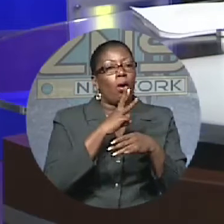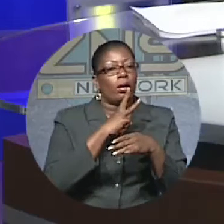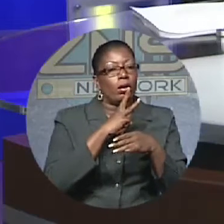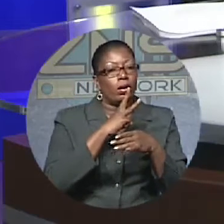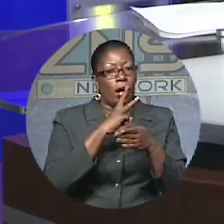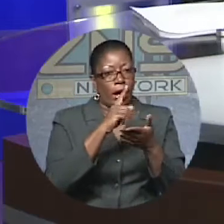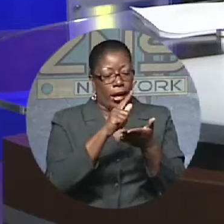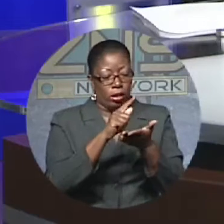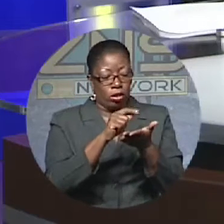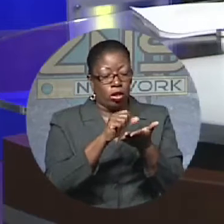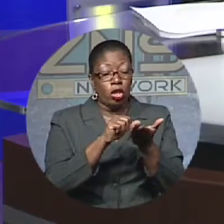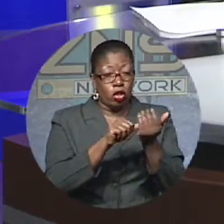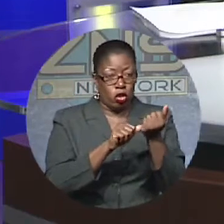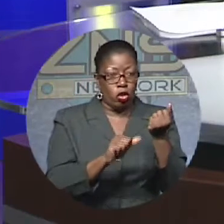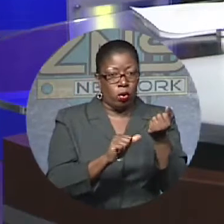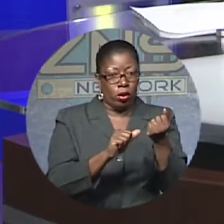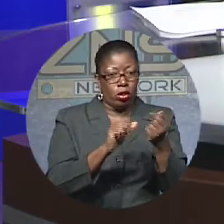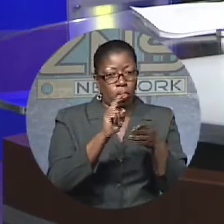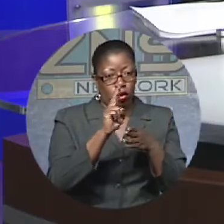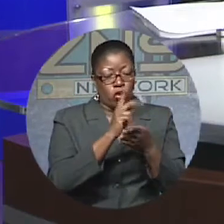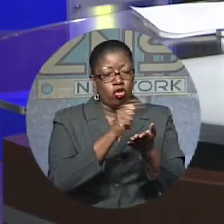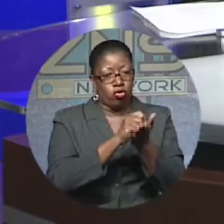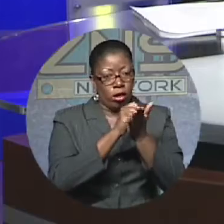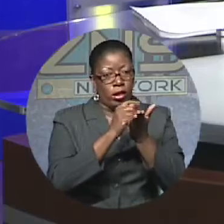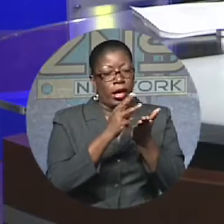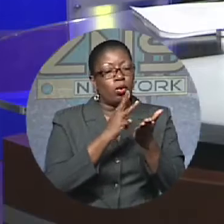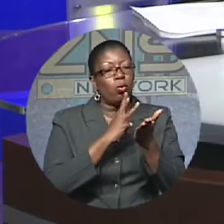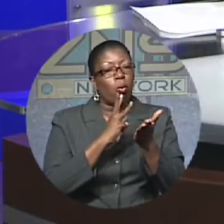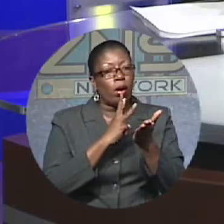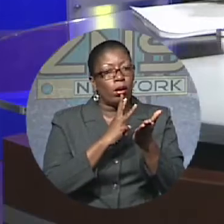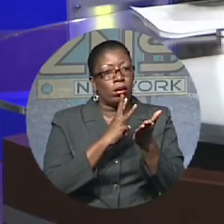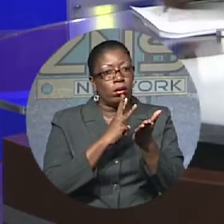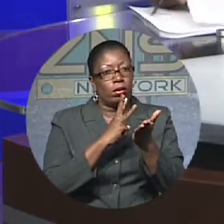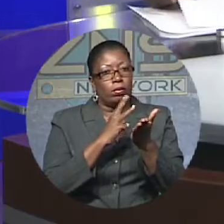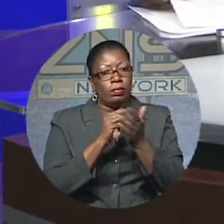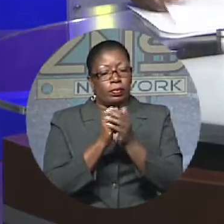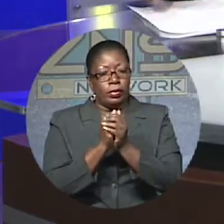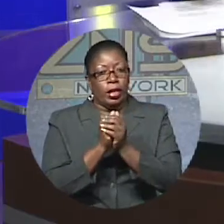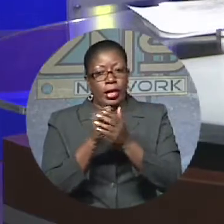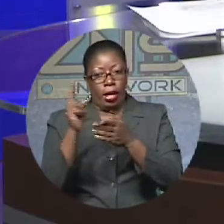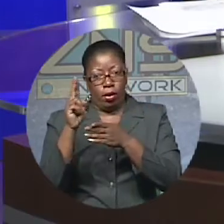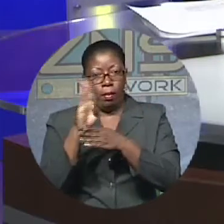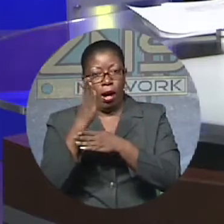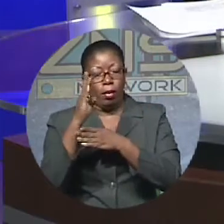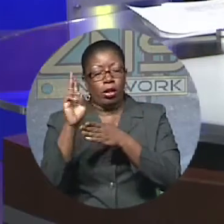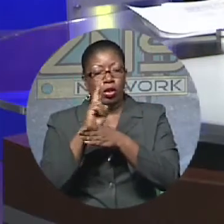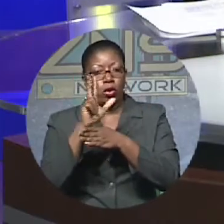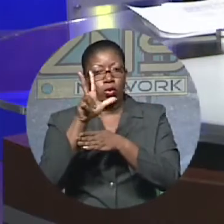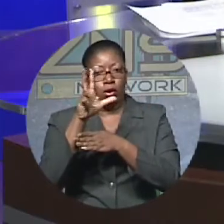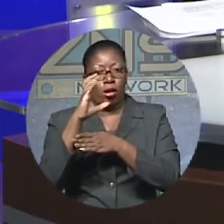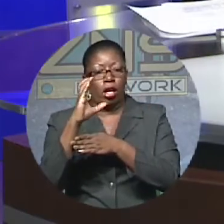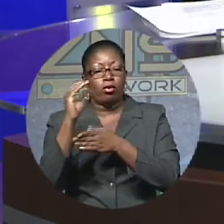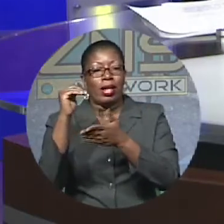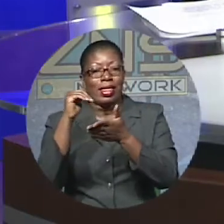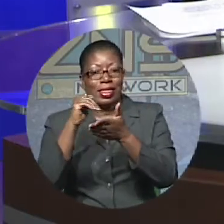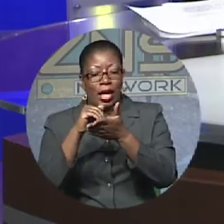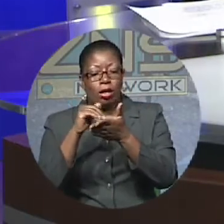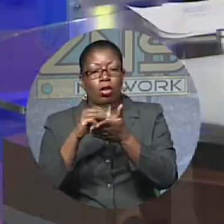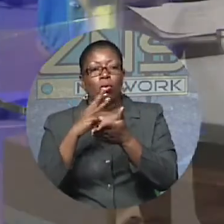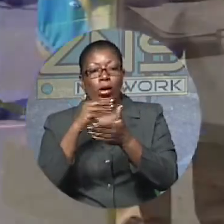treats 450,000 gallons of wastewater from the company and return 300,000 gallons of reused water each